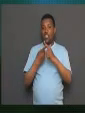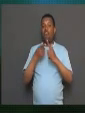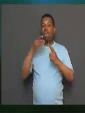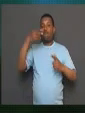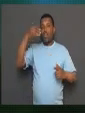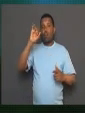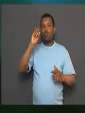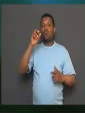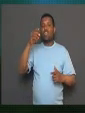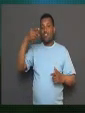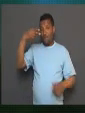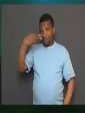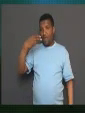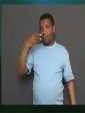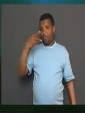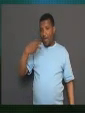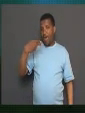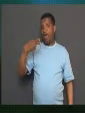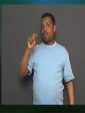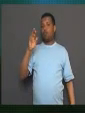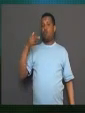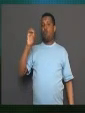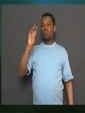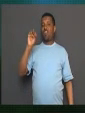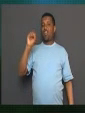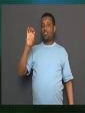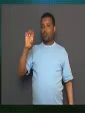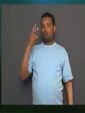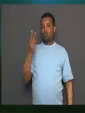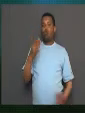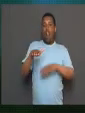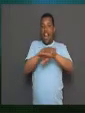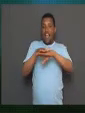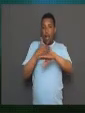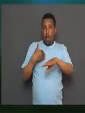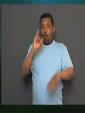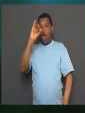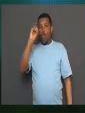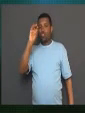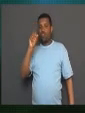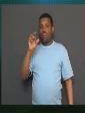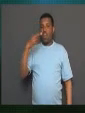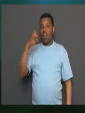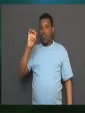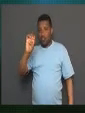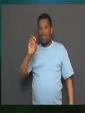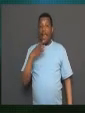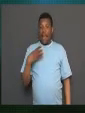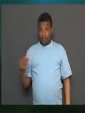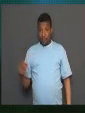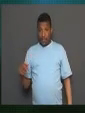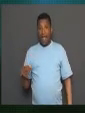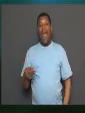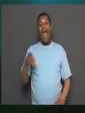The thermosphere incorporates two layers, the ionosphere